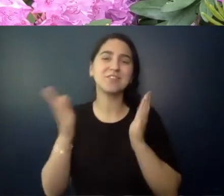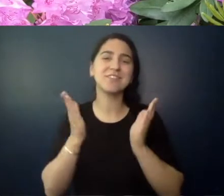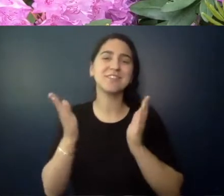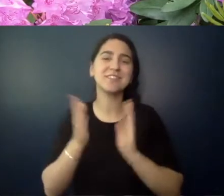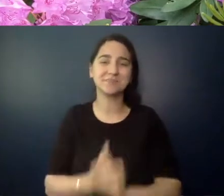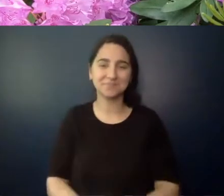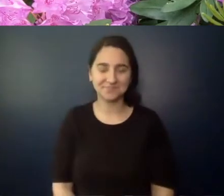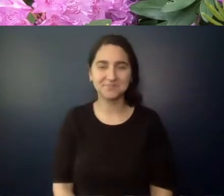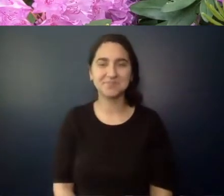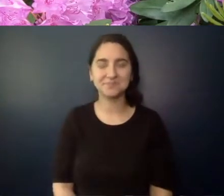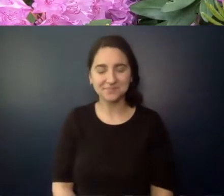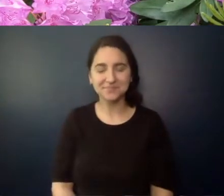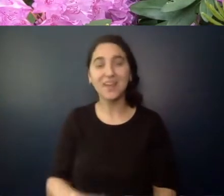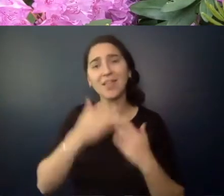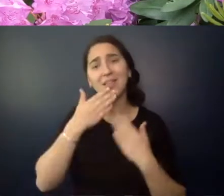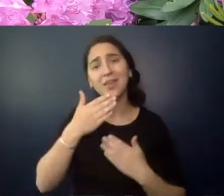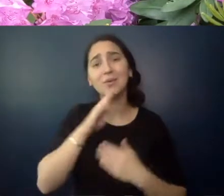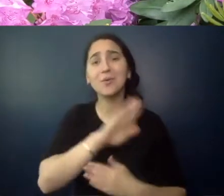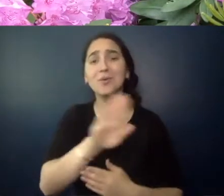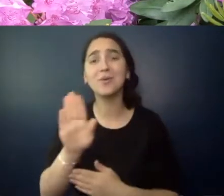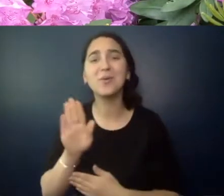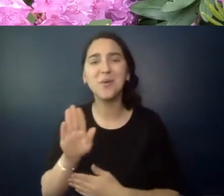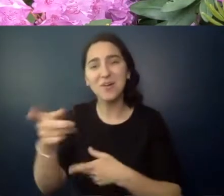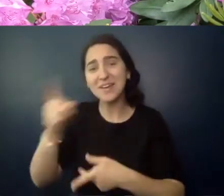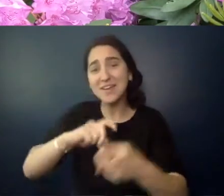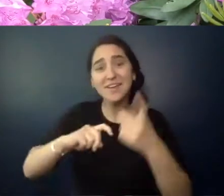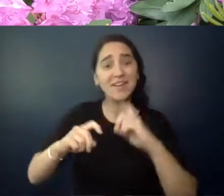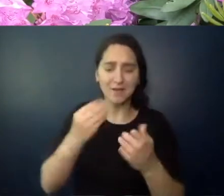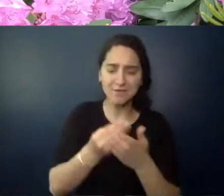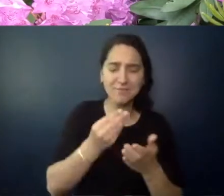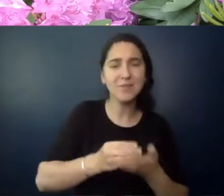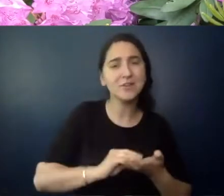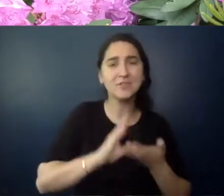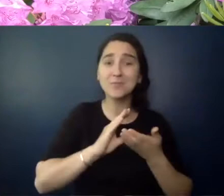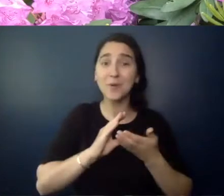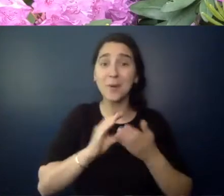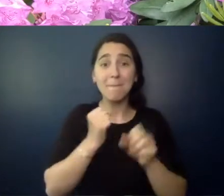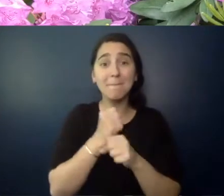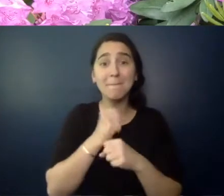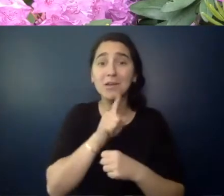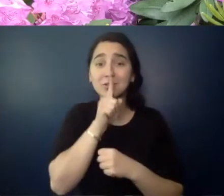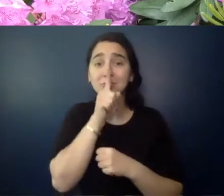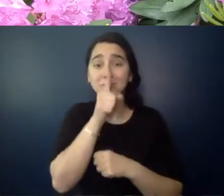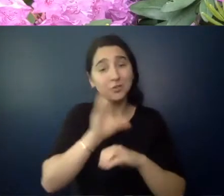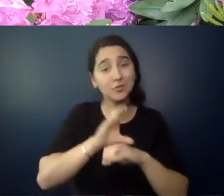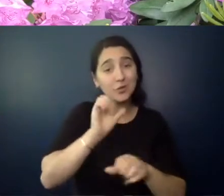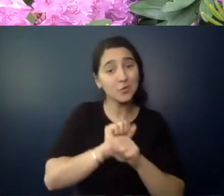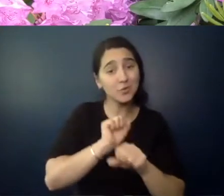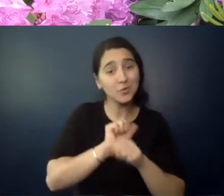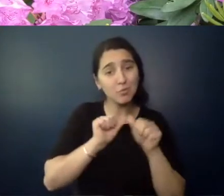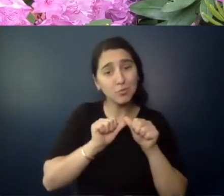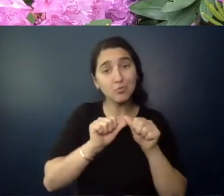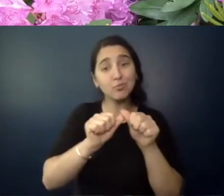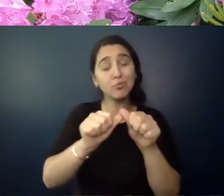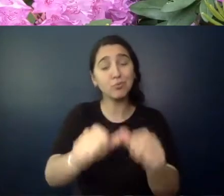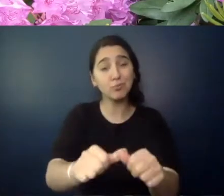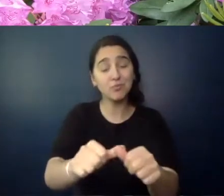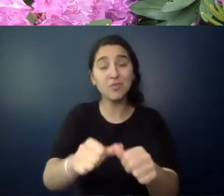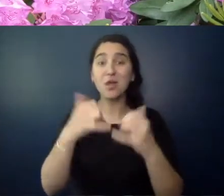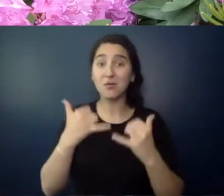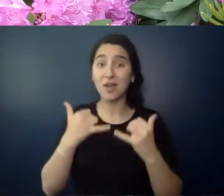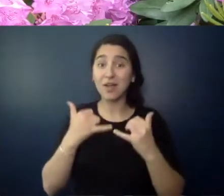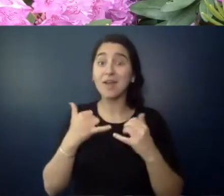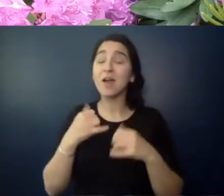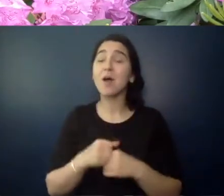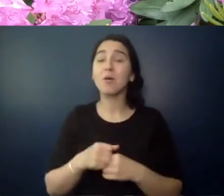We thank you for your ongoing gifts that enable us to continue the work of church. Right